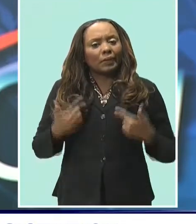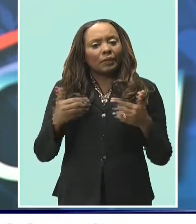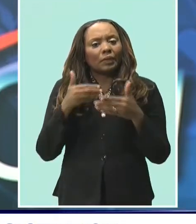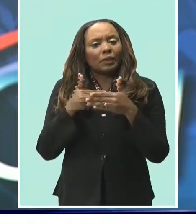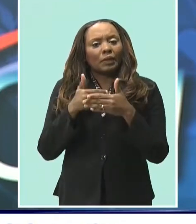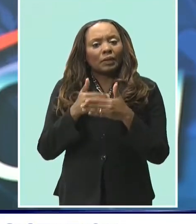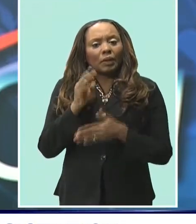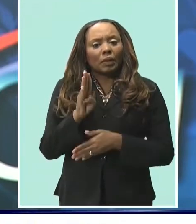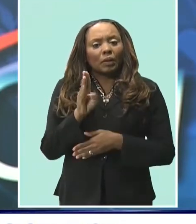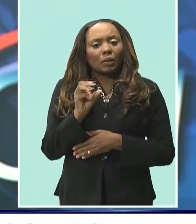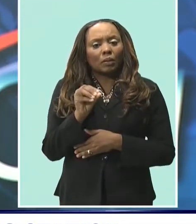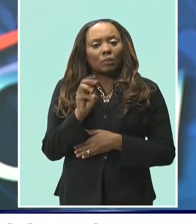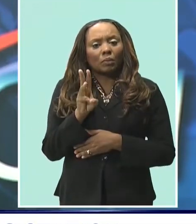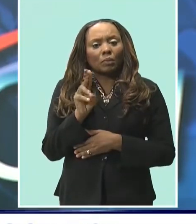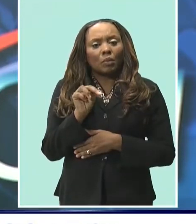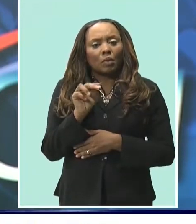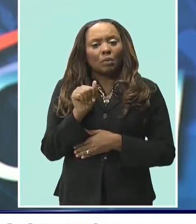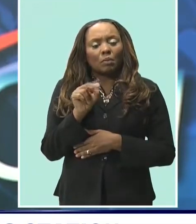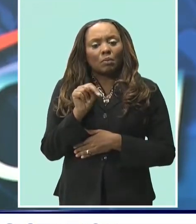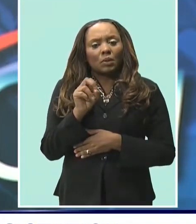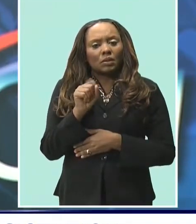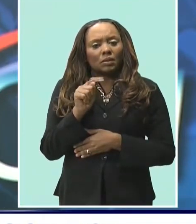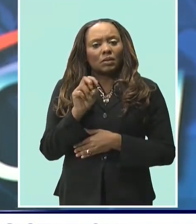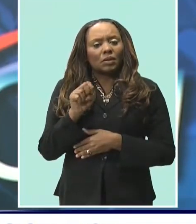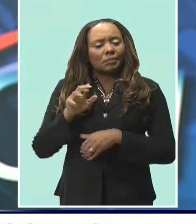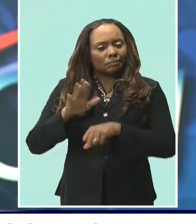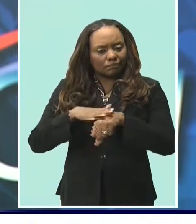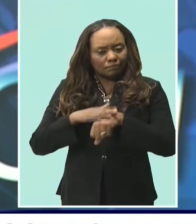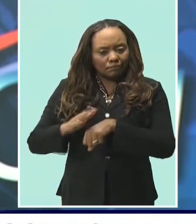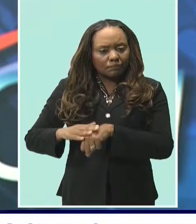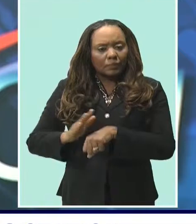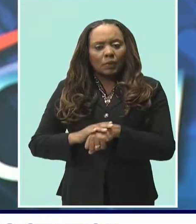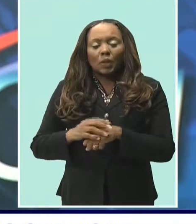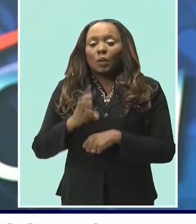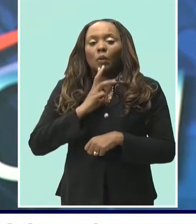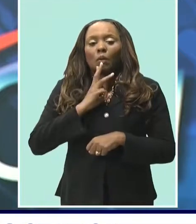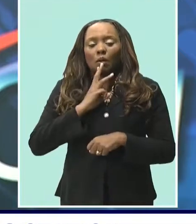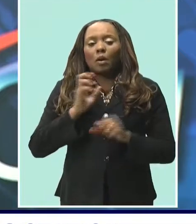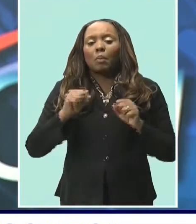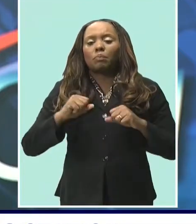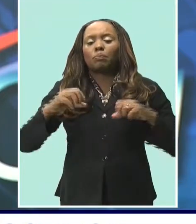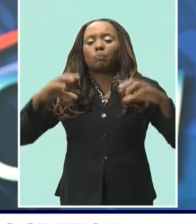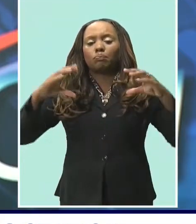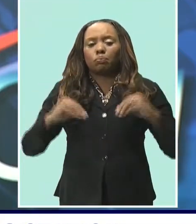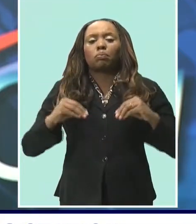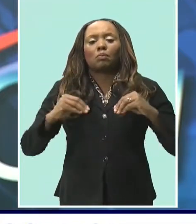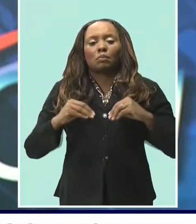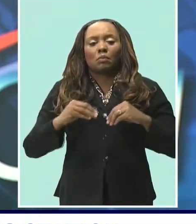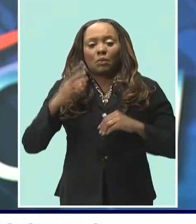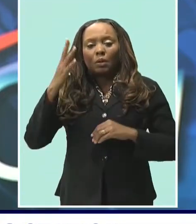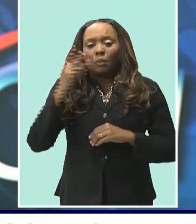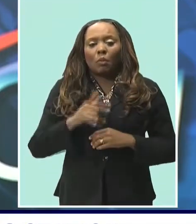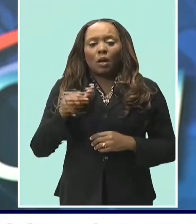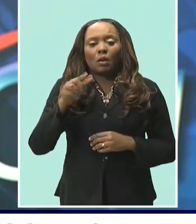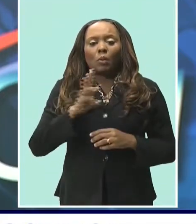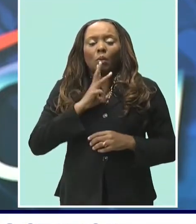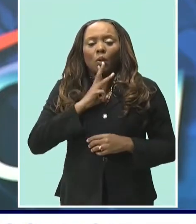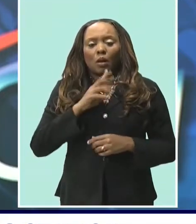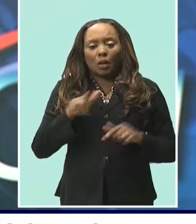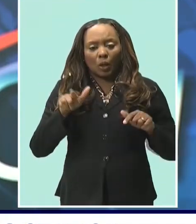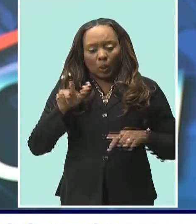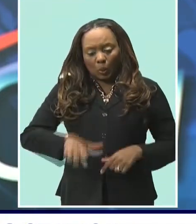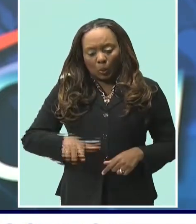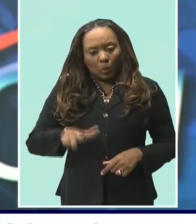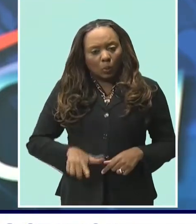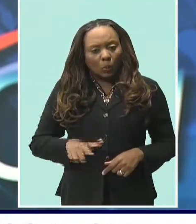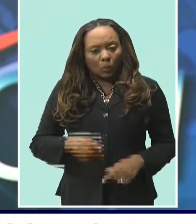pumping station have been warned to brace for intermittent outages. This as supply is being affected by low water levels.